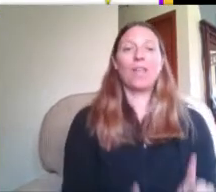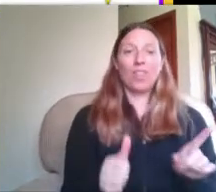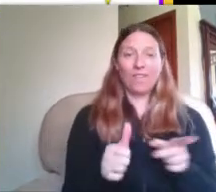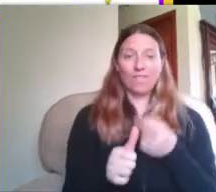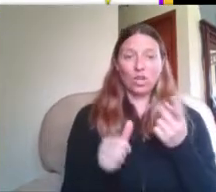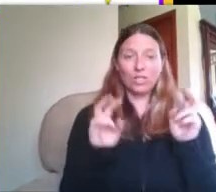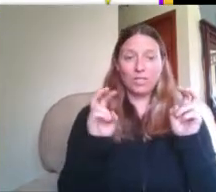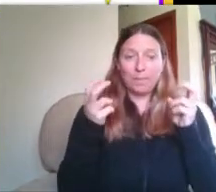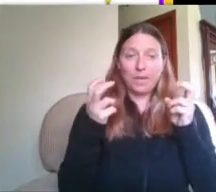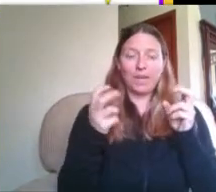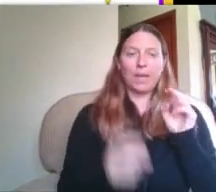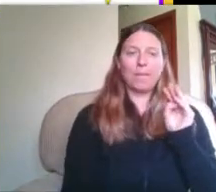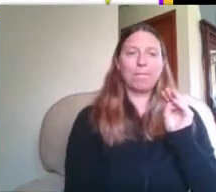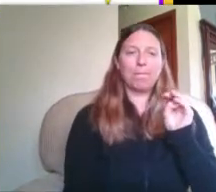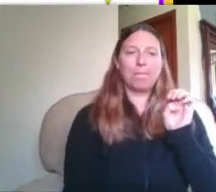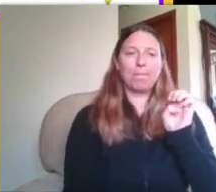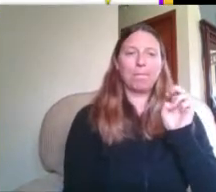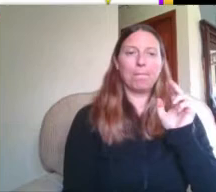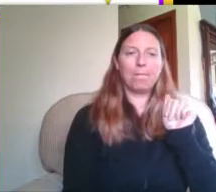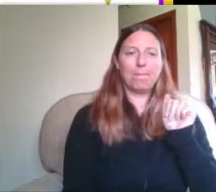topic is the mean.